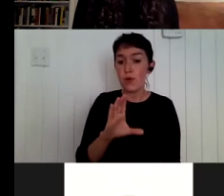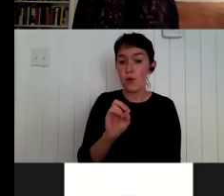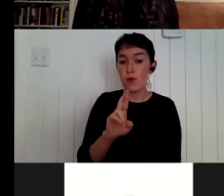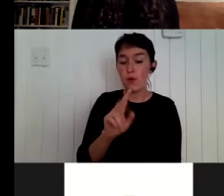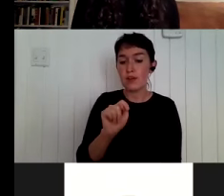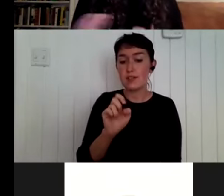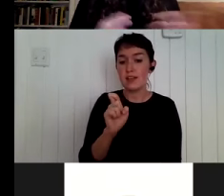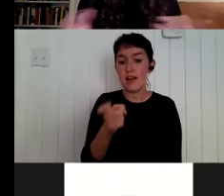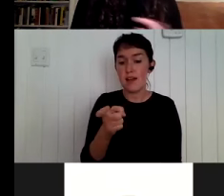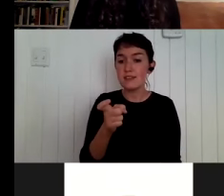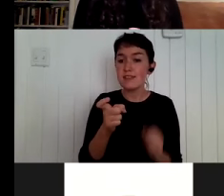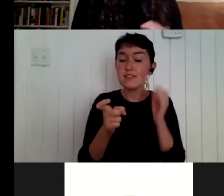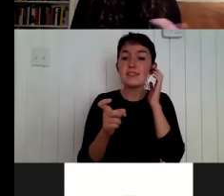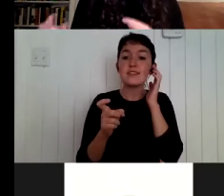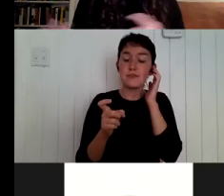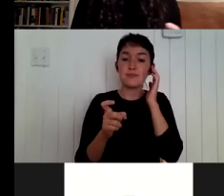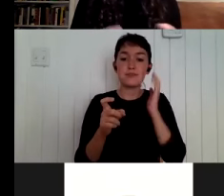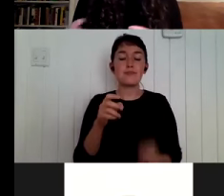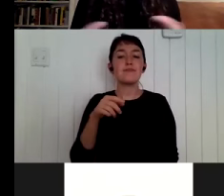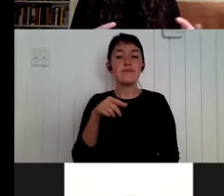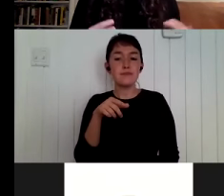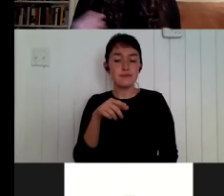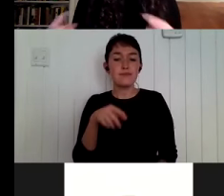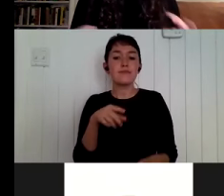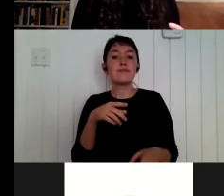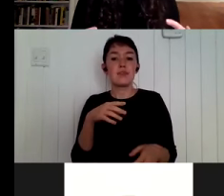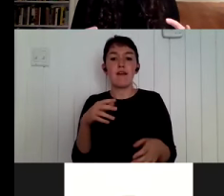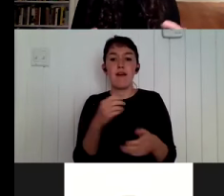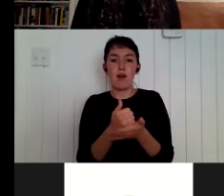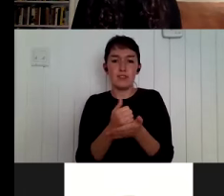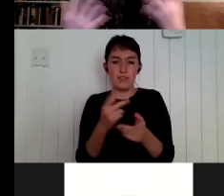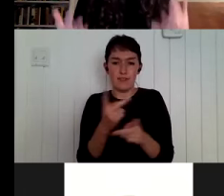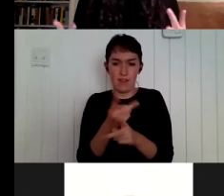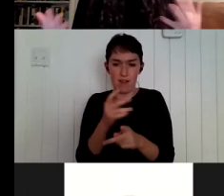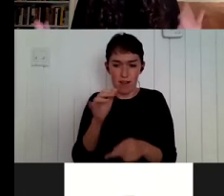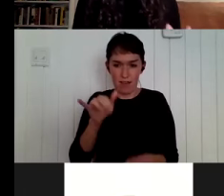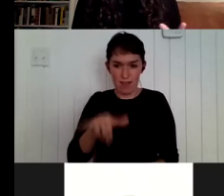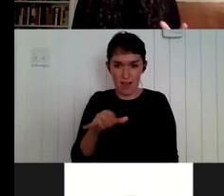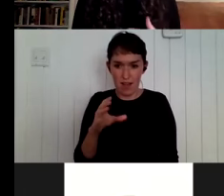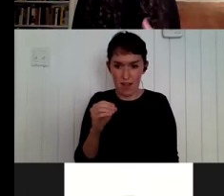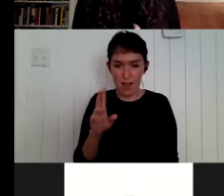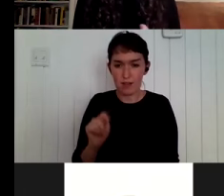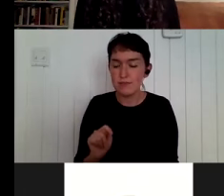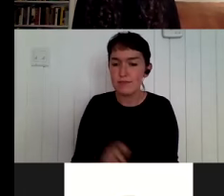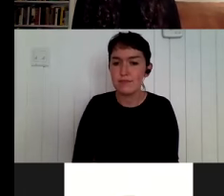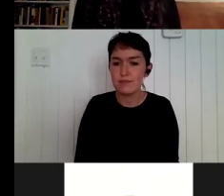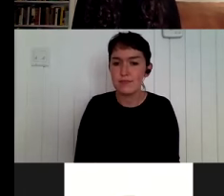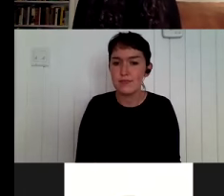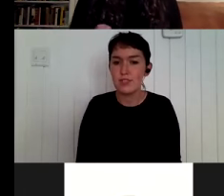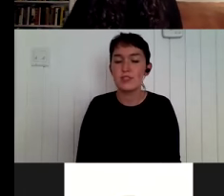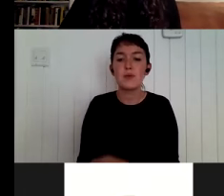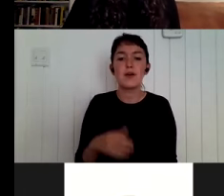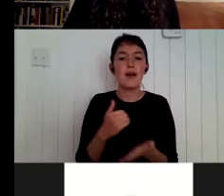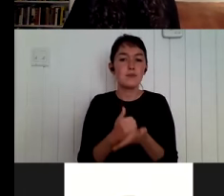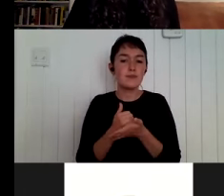isn't. So this is a really important interplay between these different brain regions that allows us to hold on to memories for the long